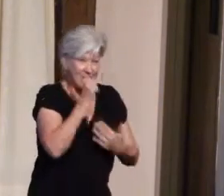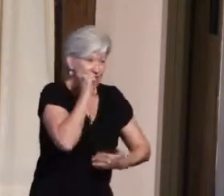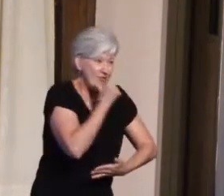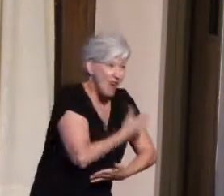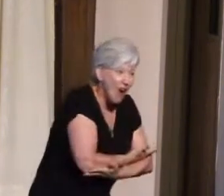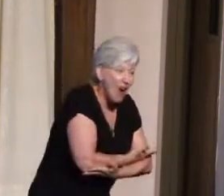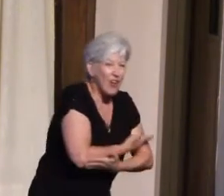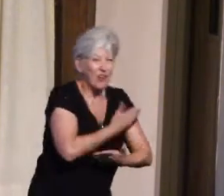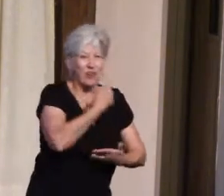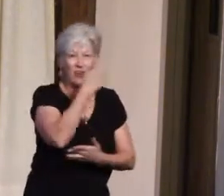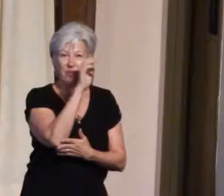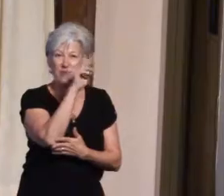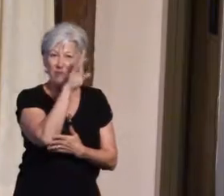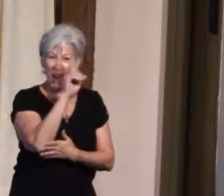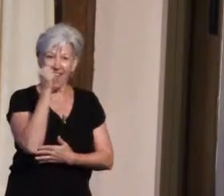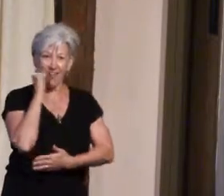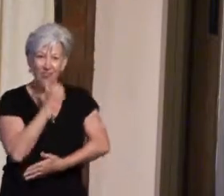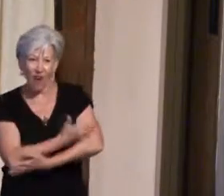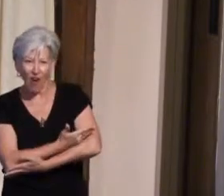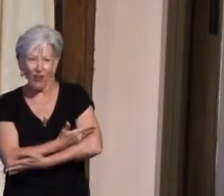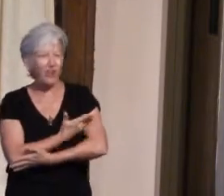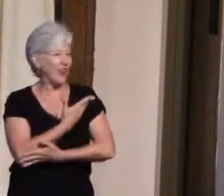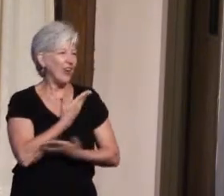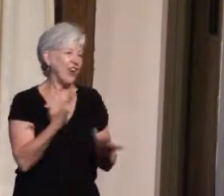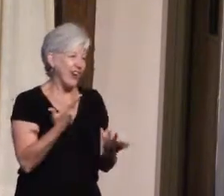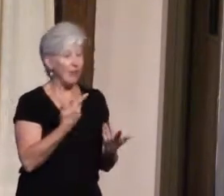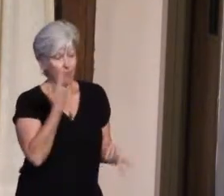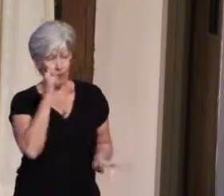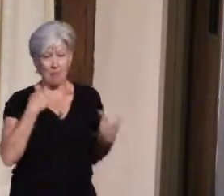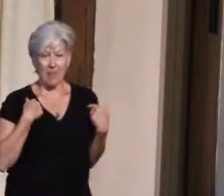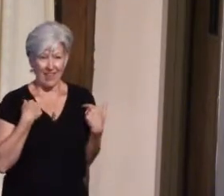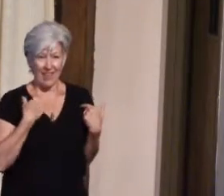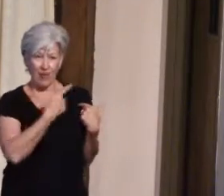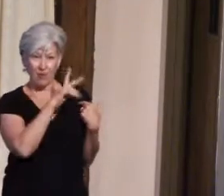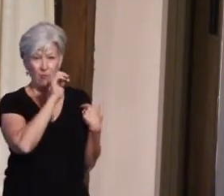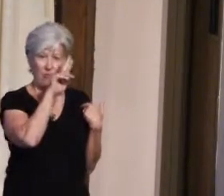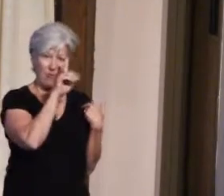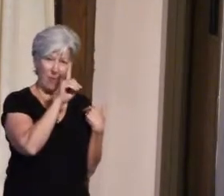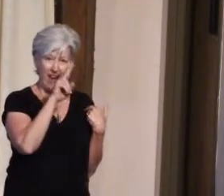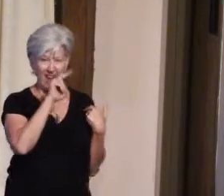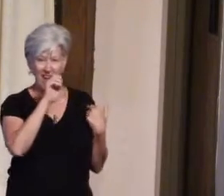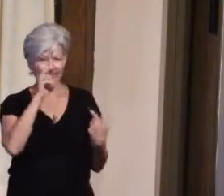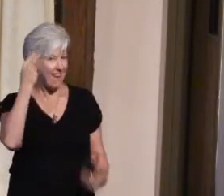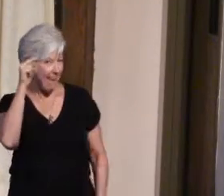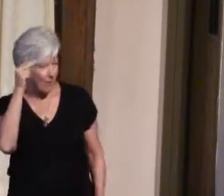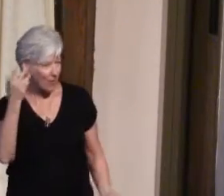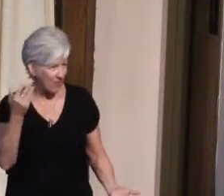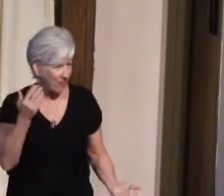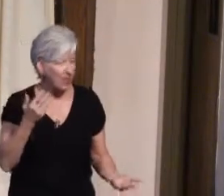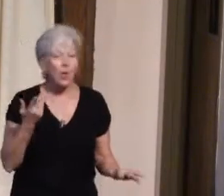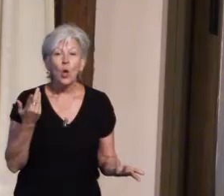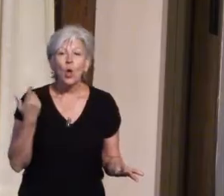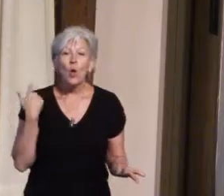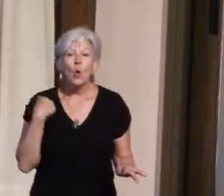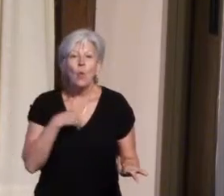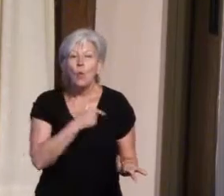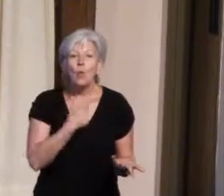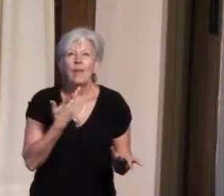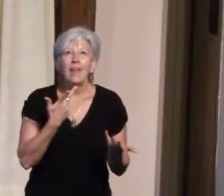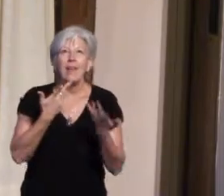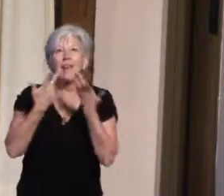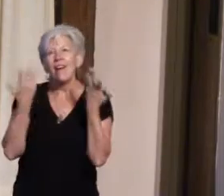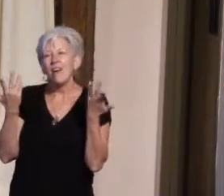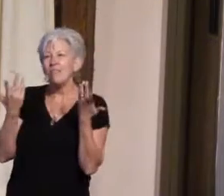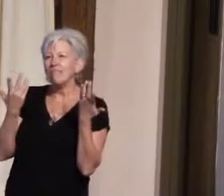me, the crew from American Airlines that discovered airplane